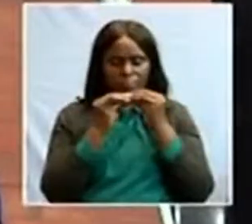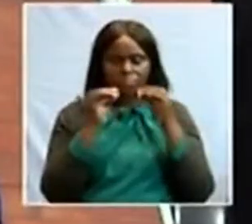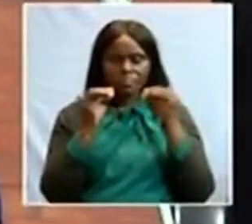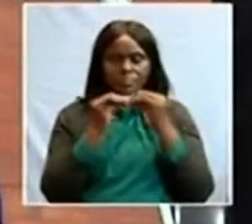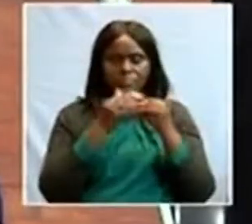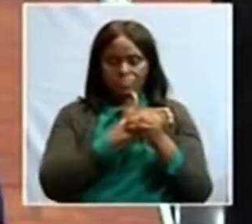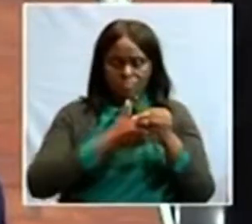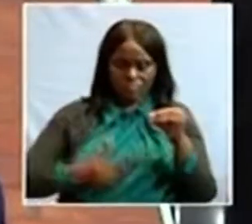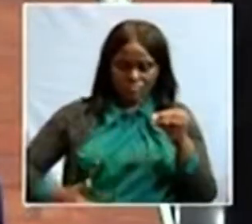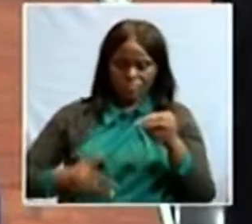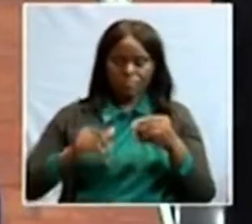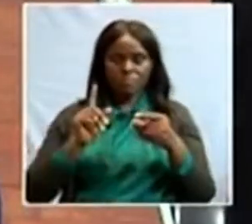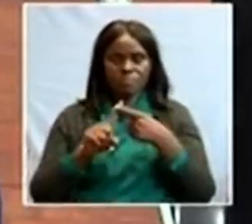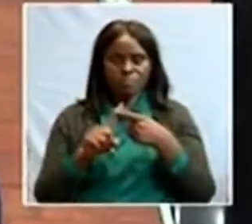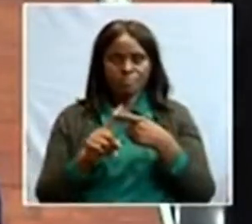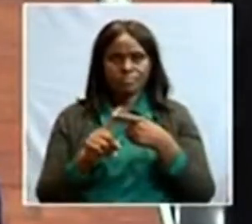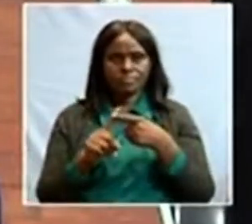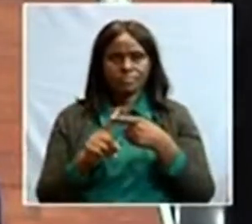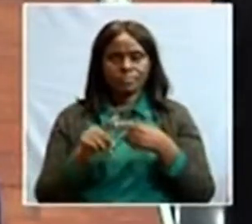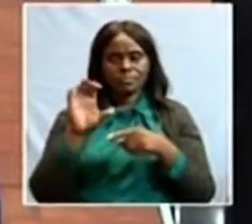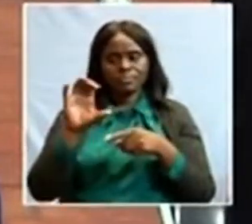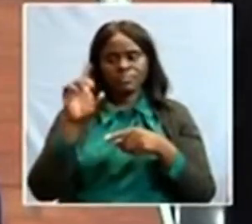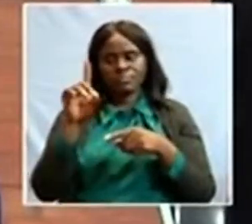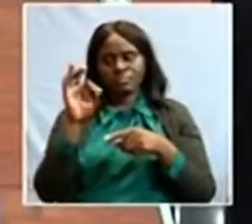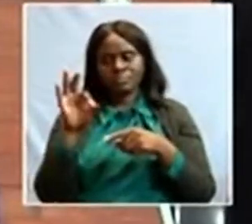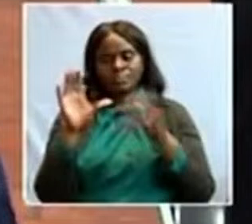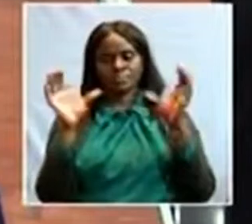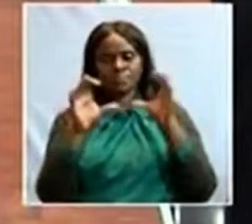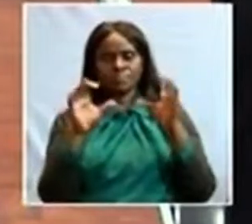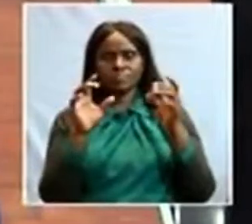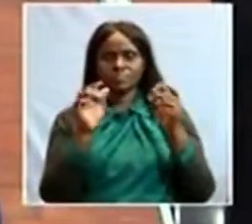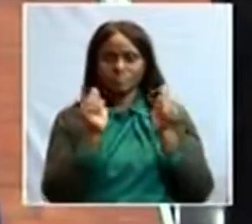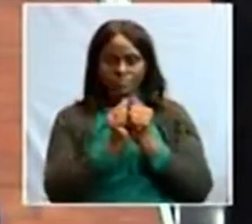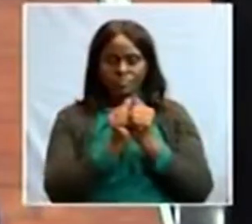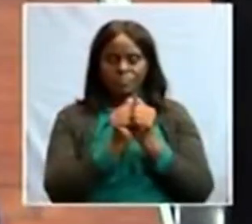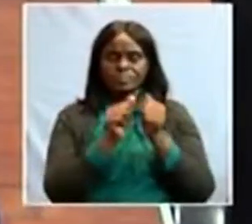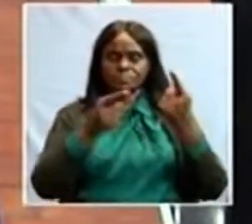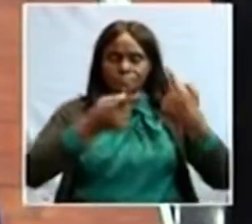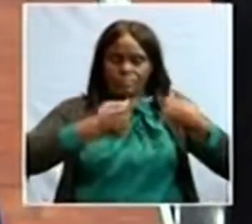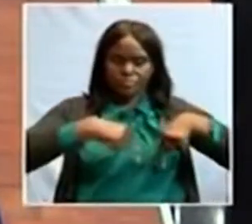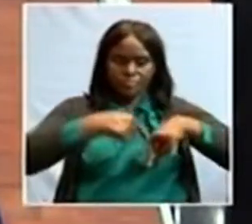serious to CDF committee and the local authority,